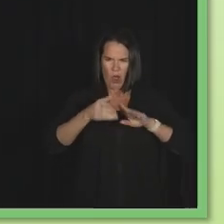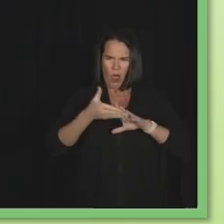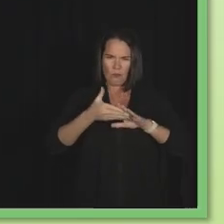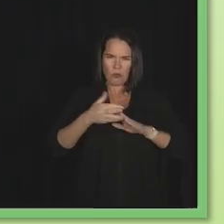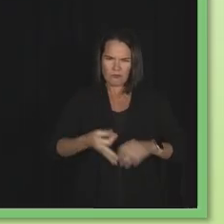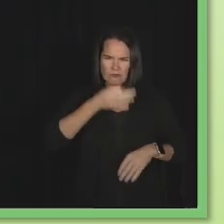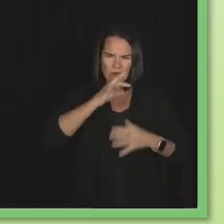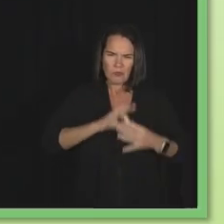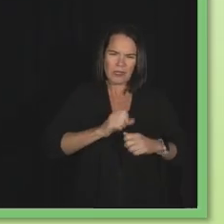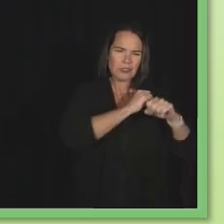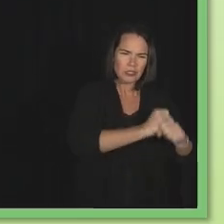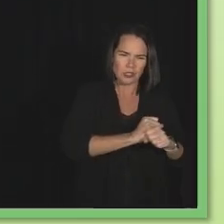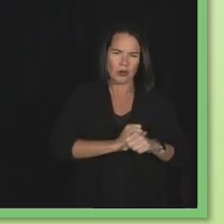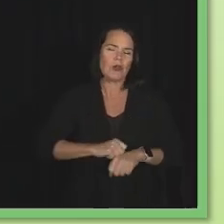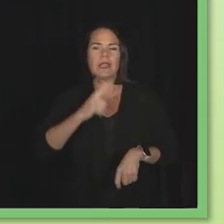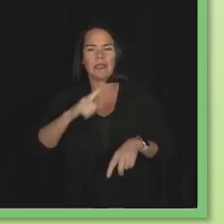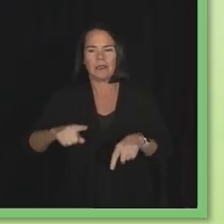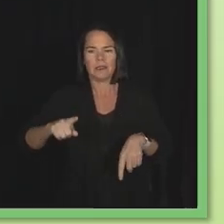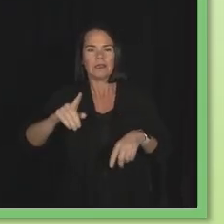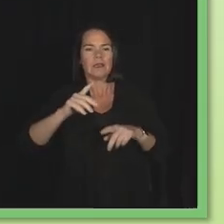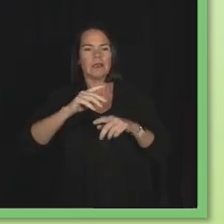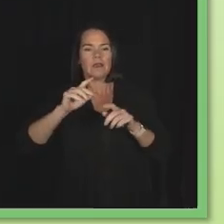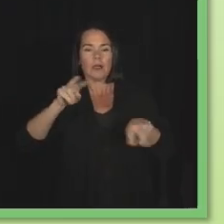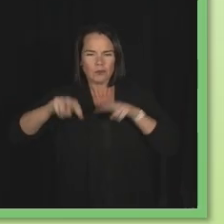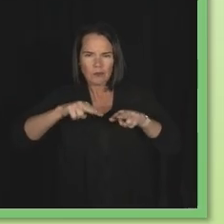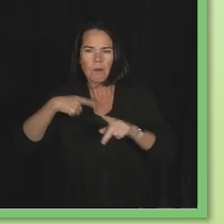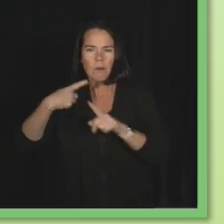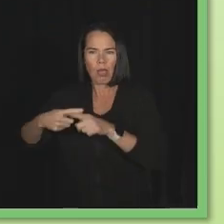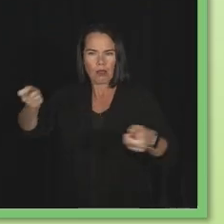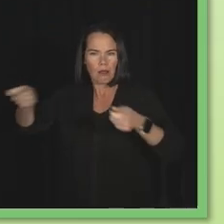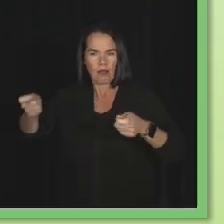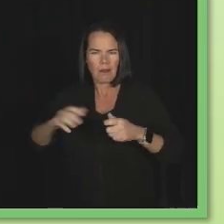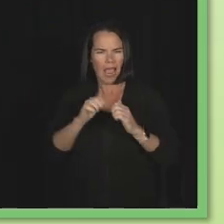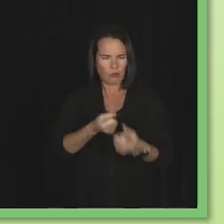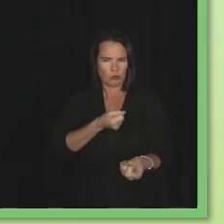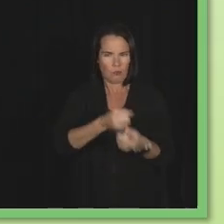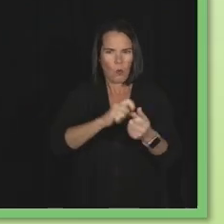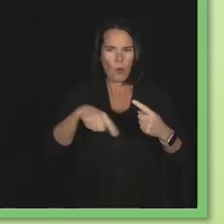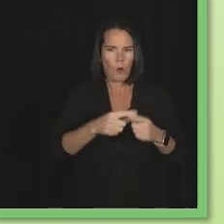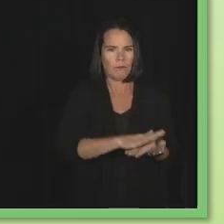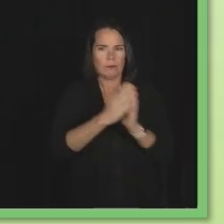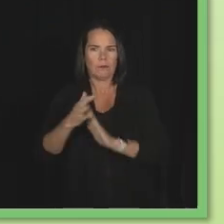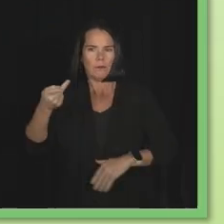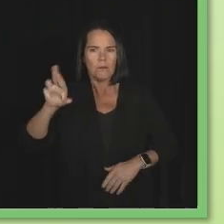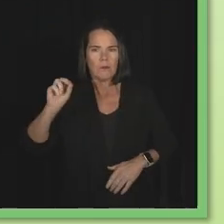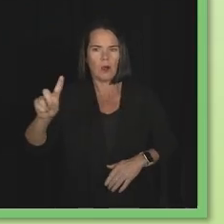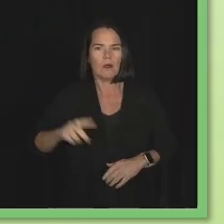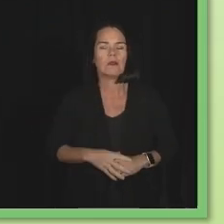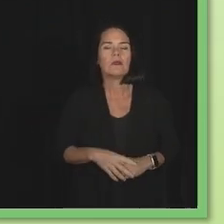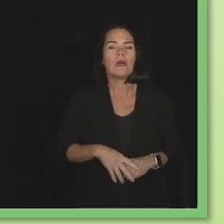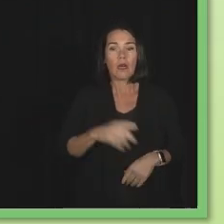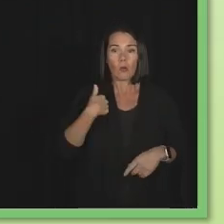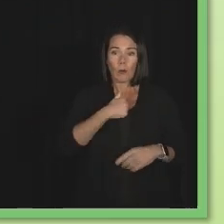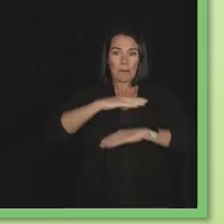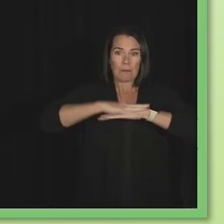security, observability, and governance to support those agents when they're in production. It's critical that as platform teams, we meet